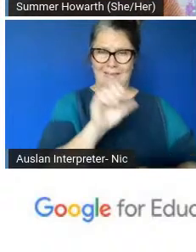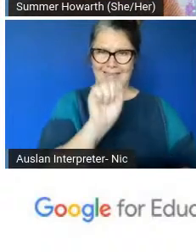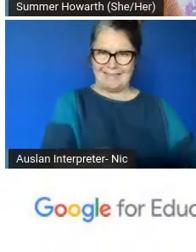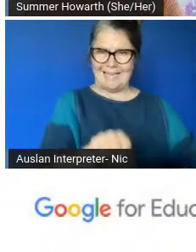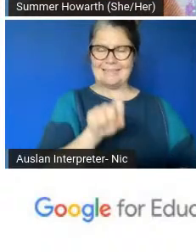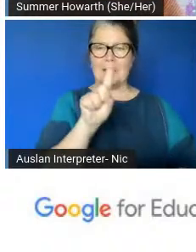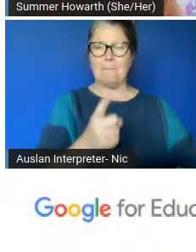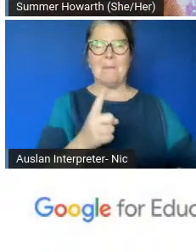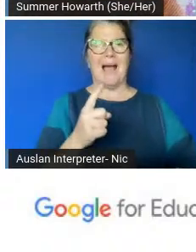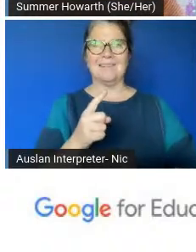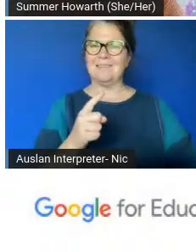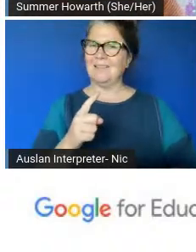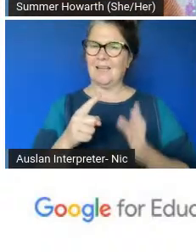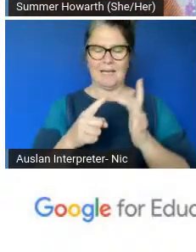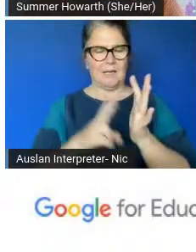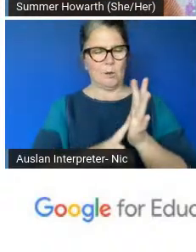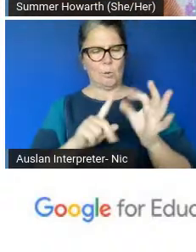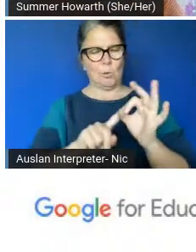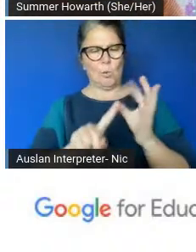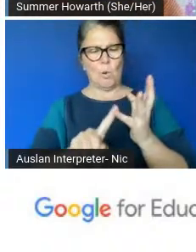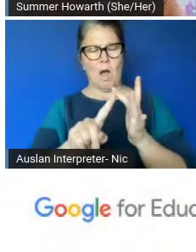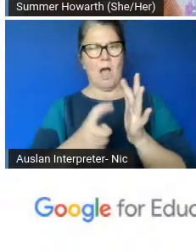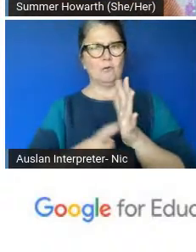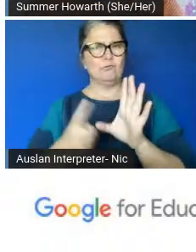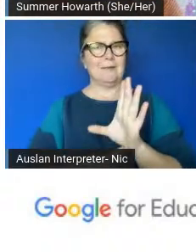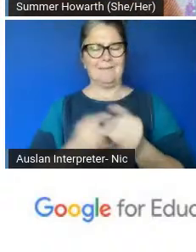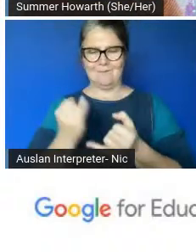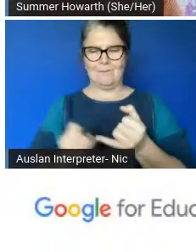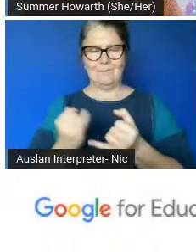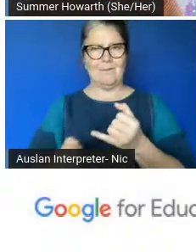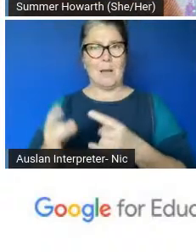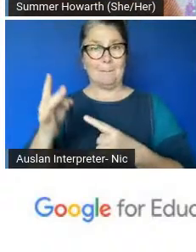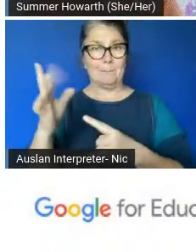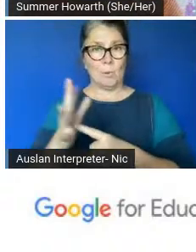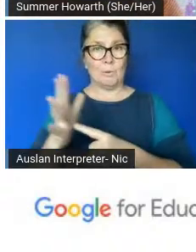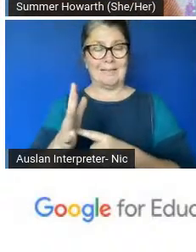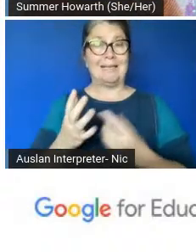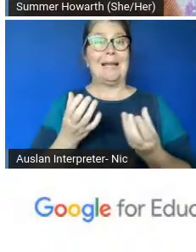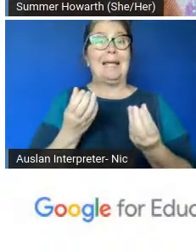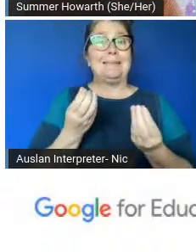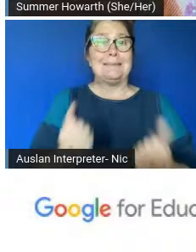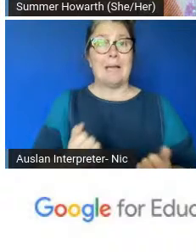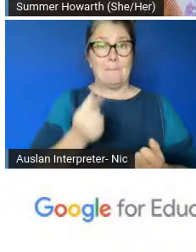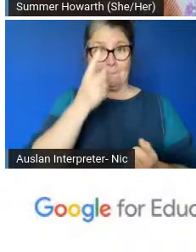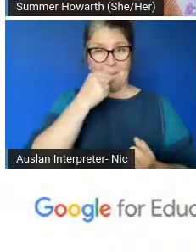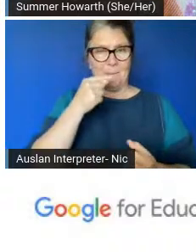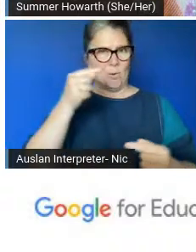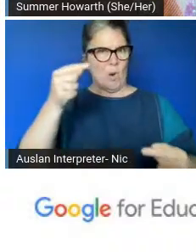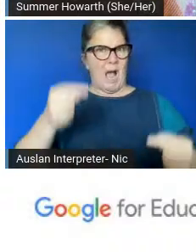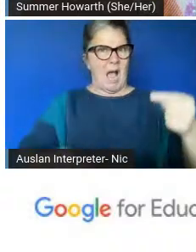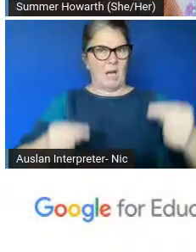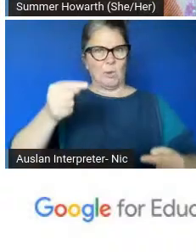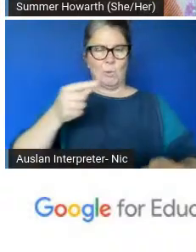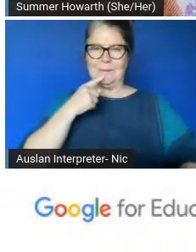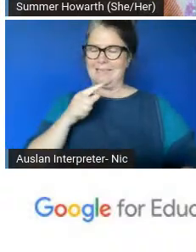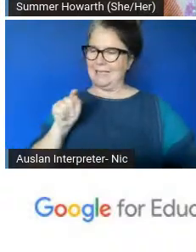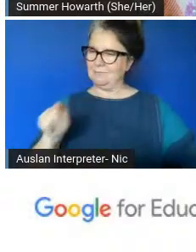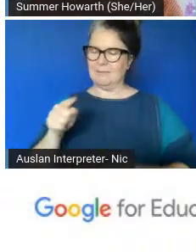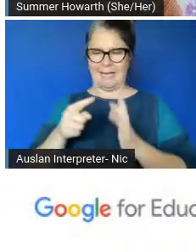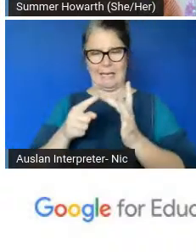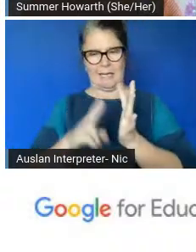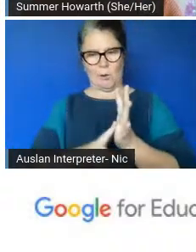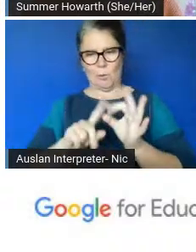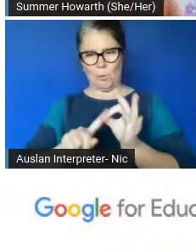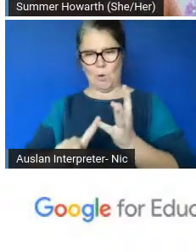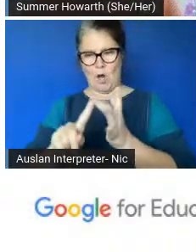And also, there are some people who argue inquiry is the only way you should do things, and direct instruction is